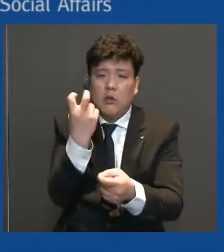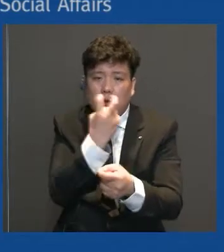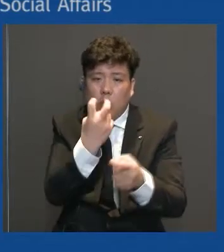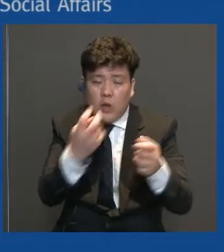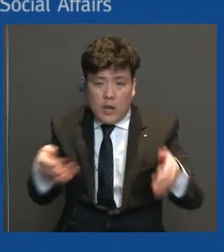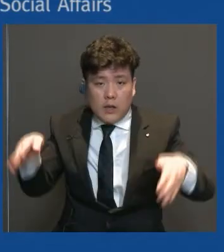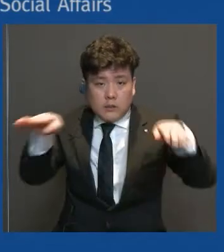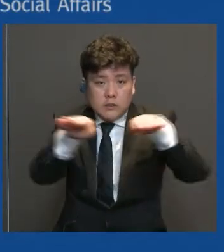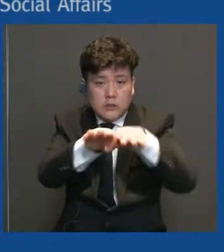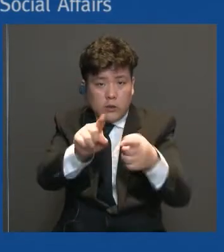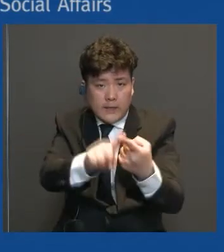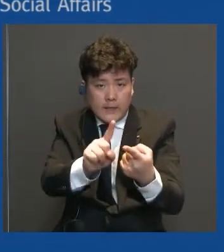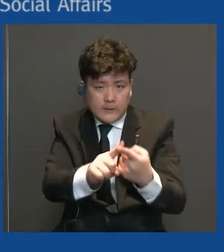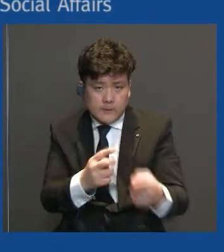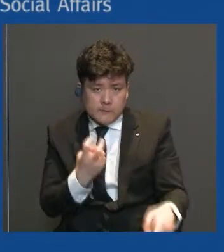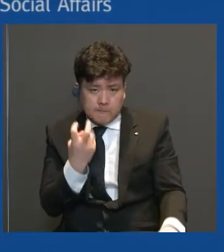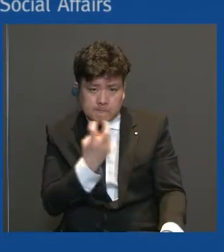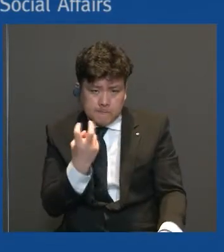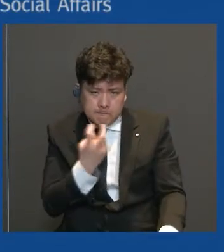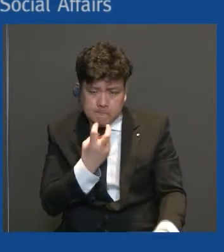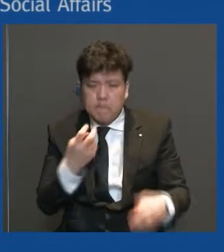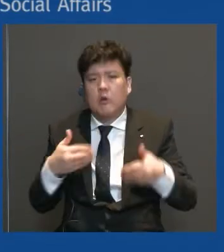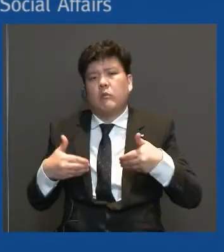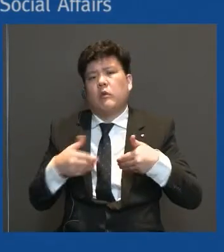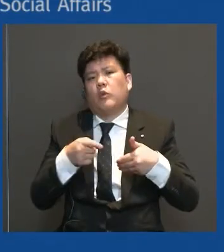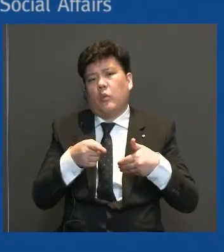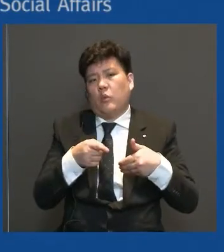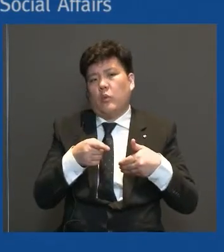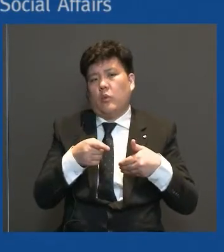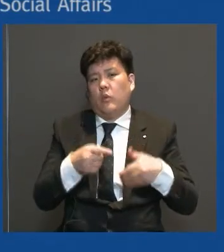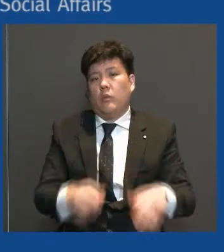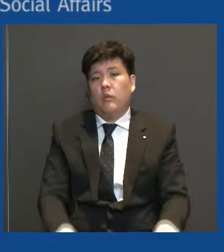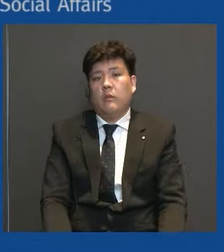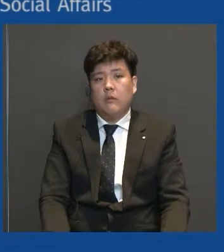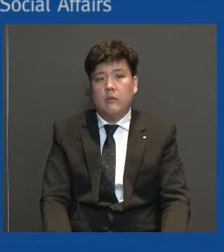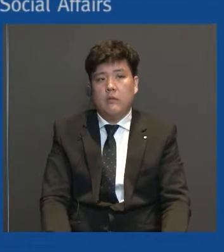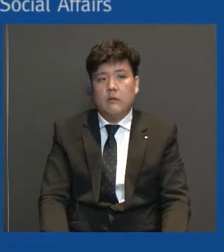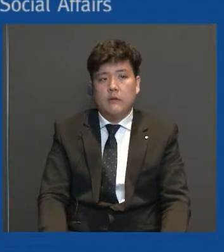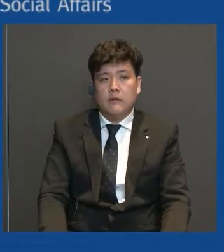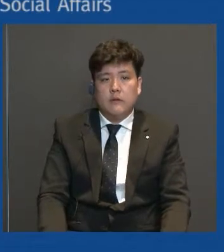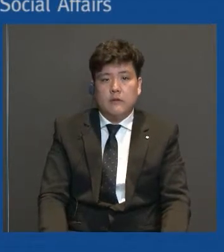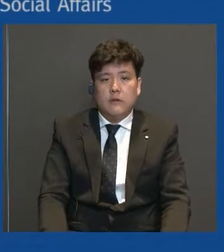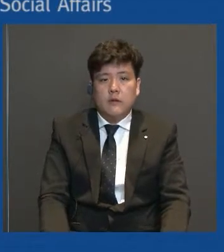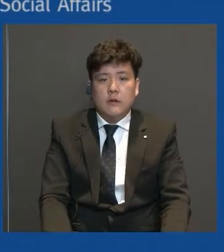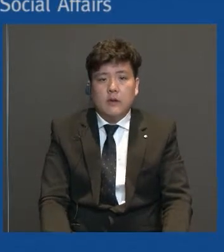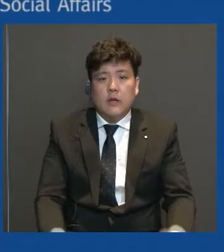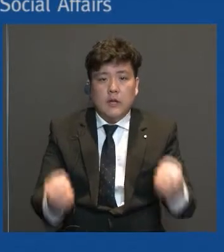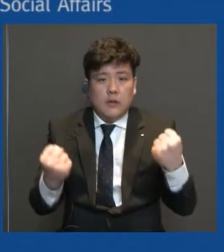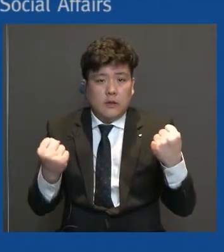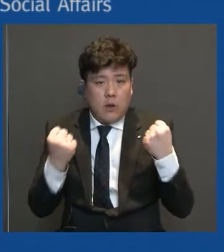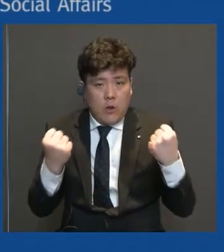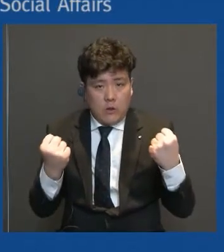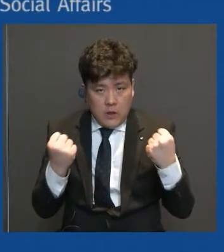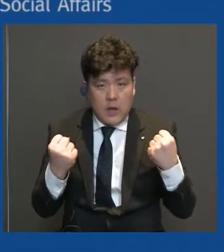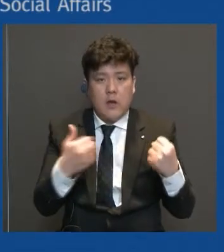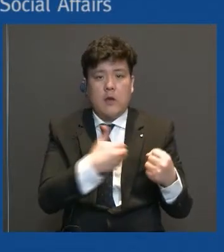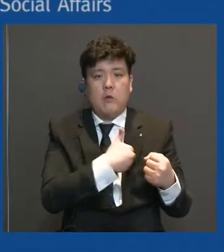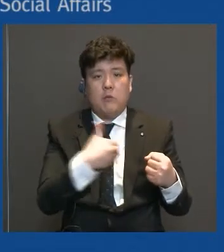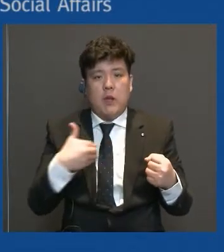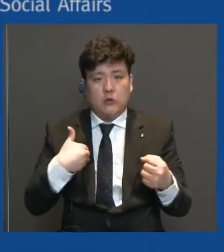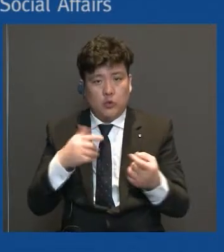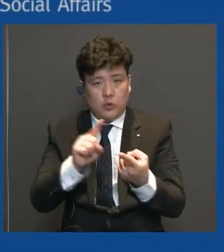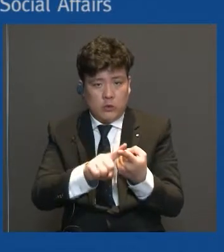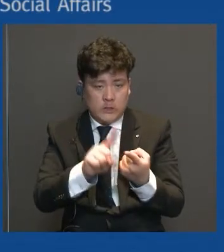health and well-being. And we also develop monitoring system for staffing,